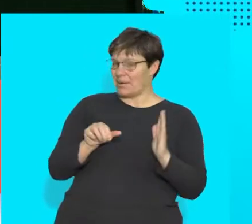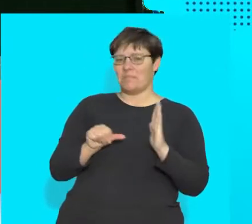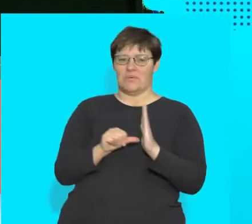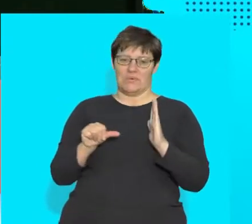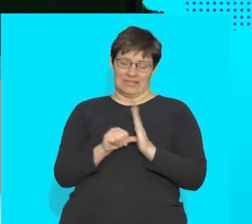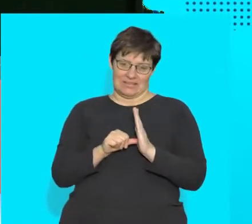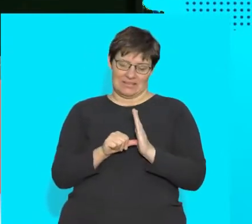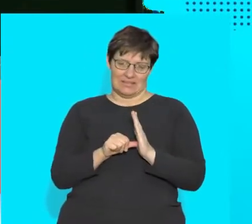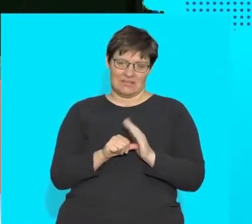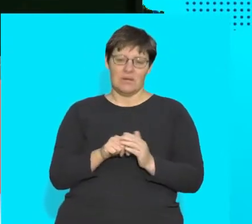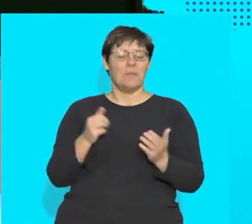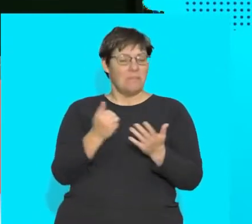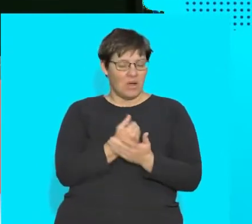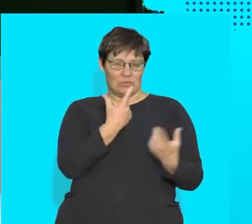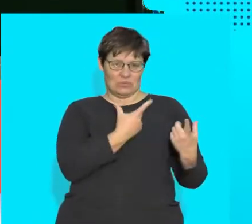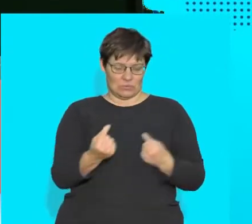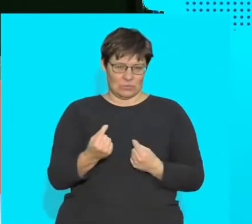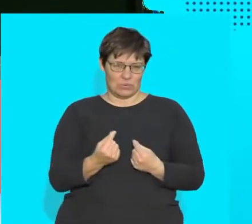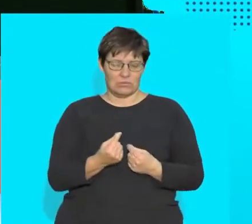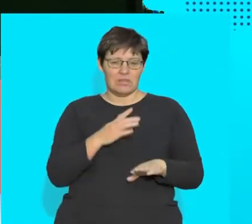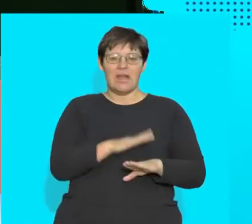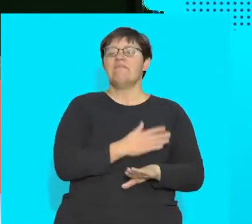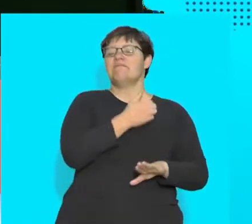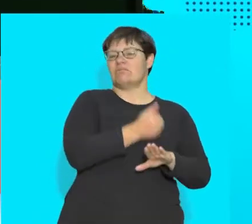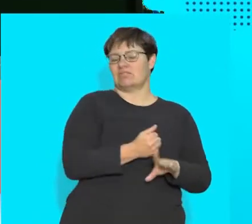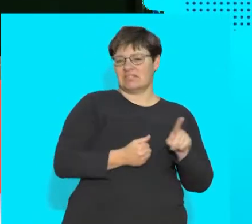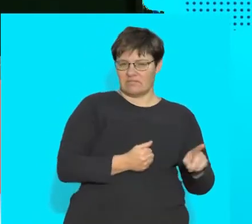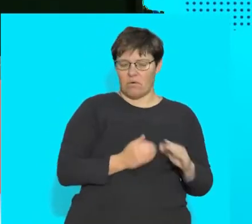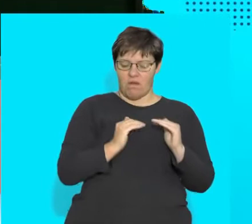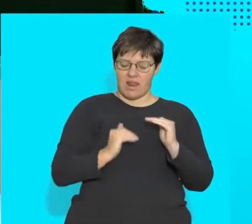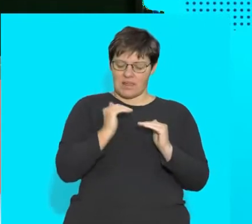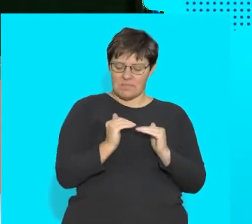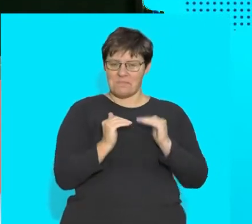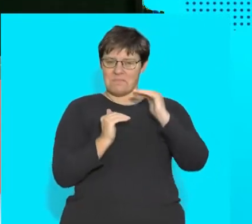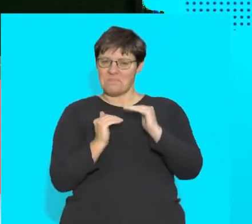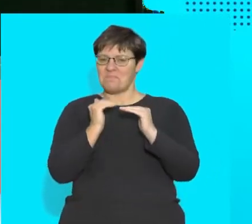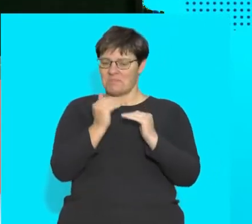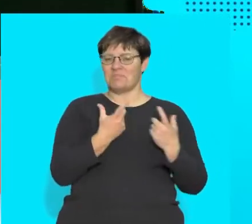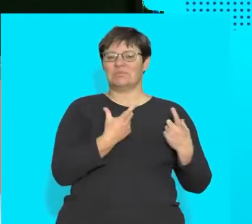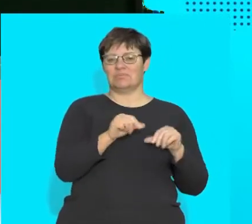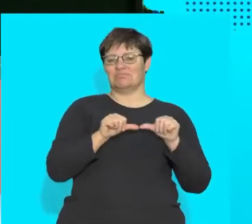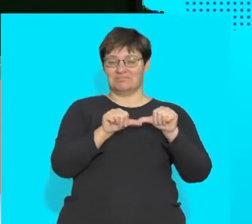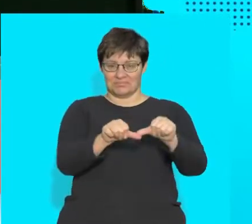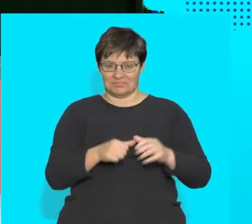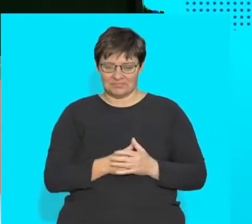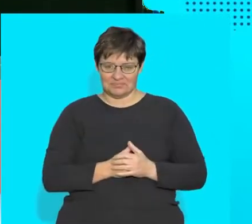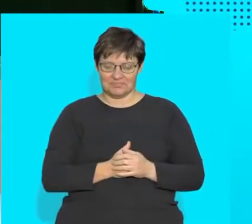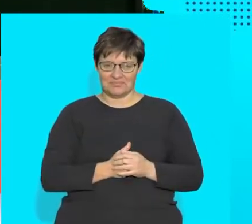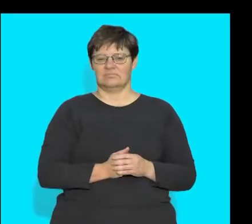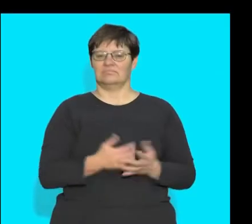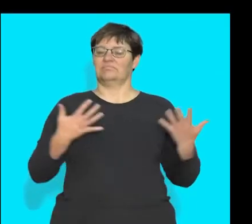really important section that you need to be able to do. It's one of the foundations for the rest of the sections that we're going to carry on